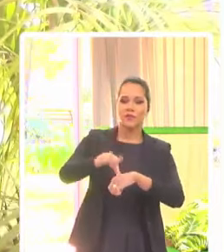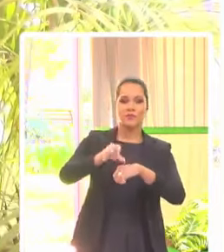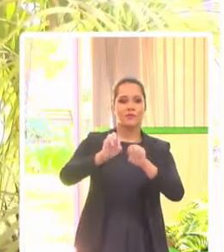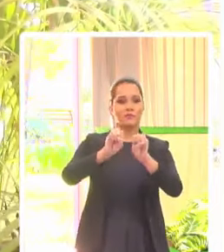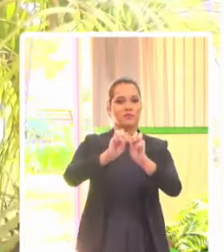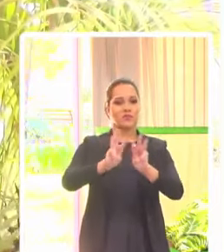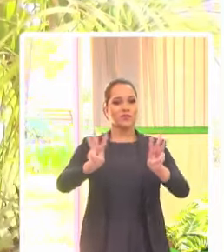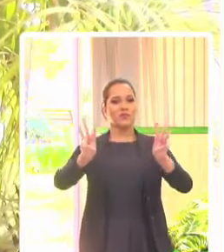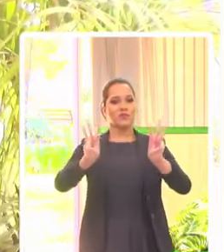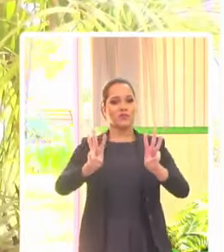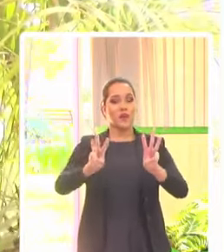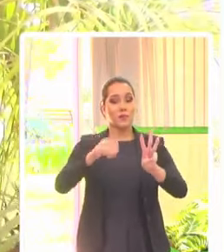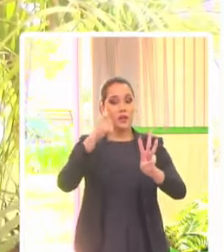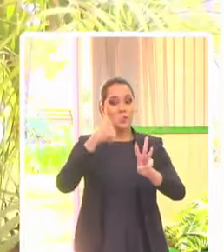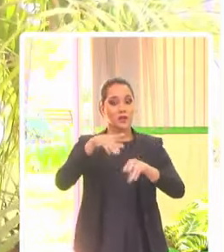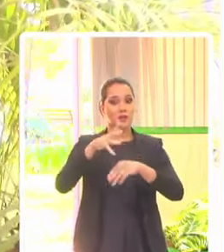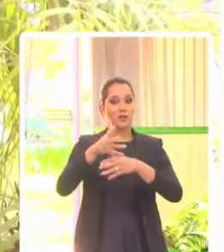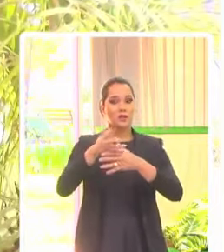spread the word and